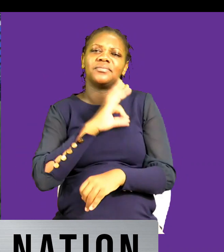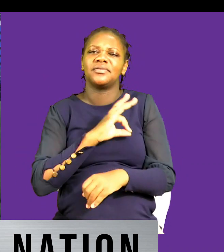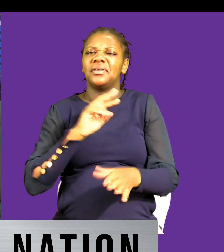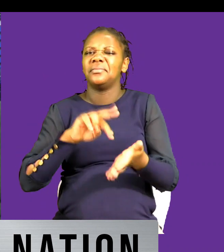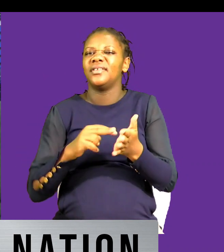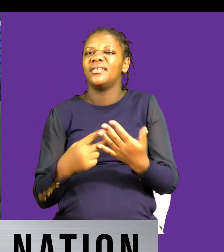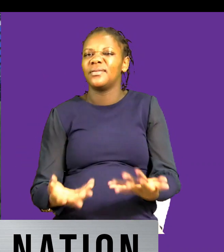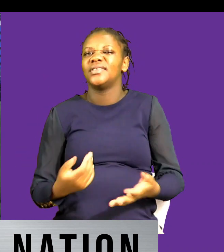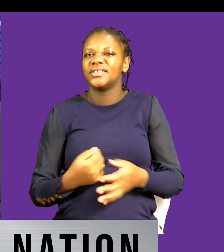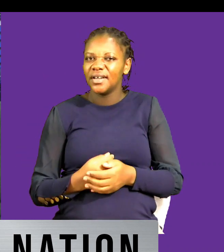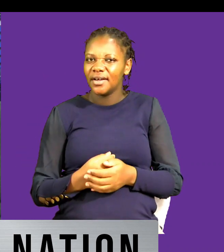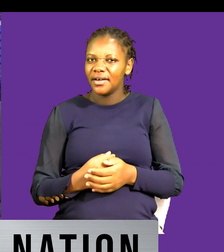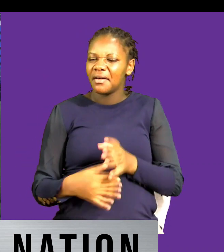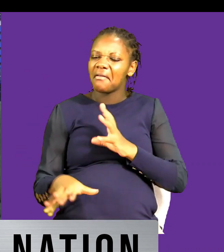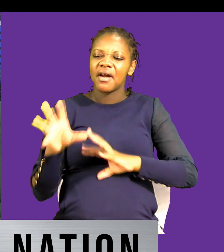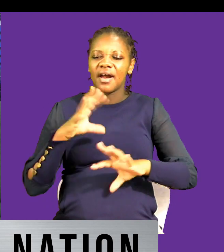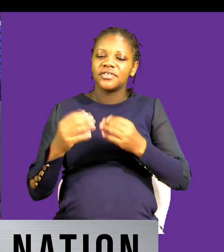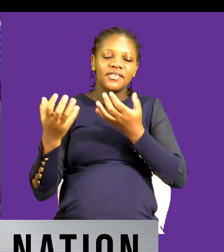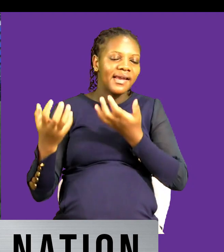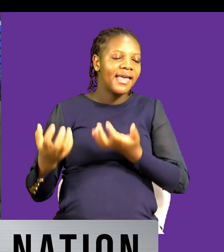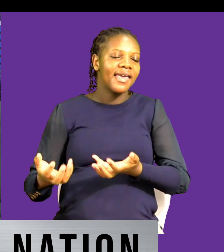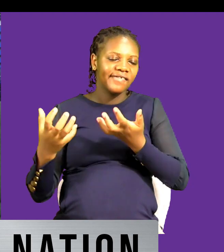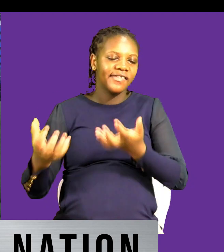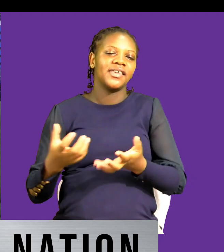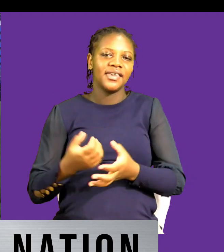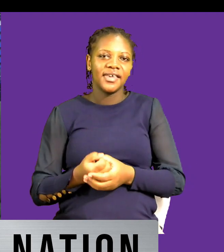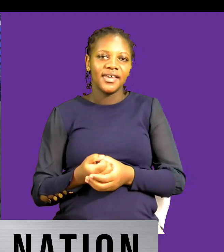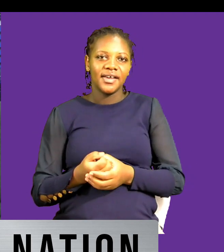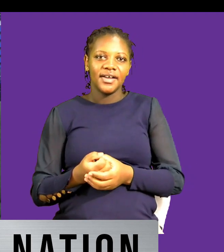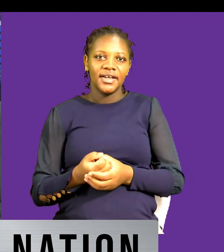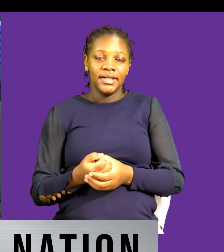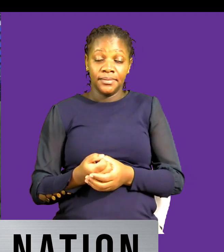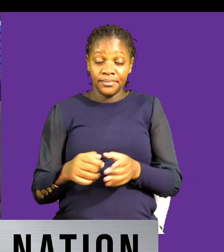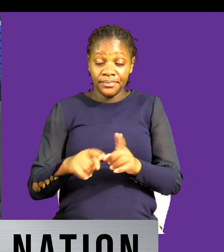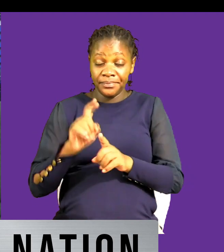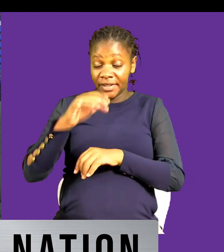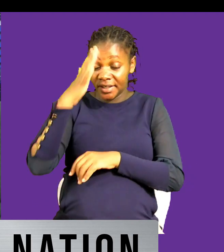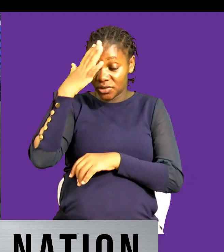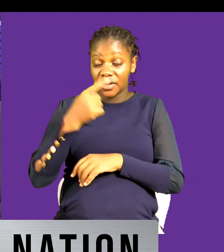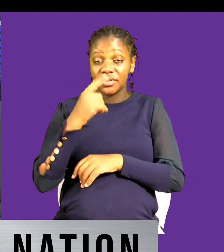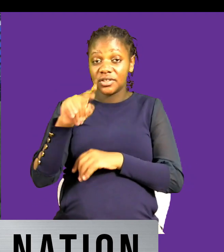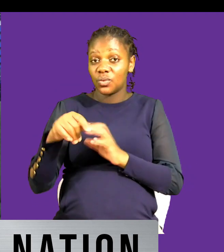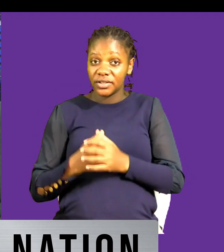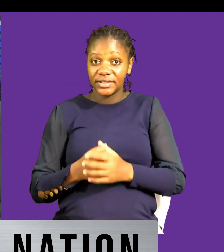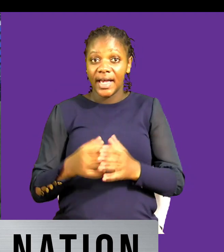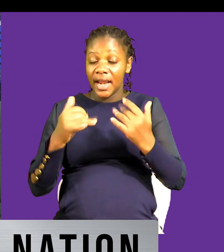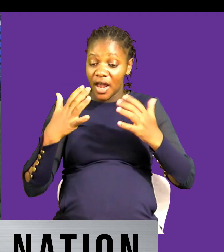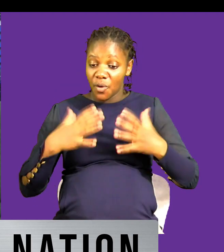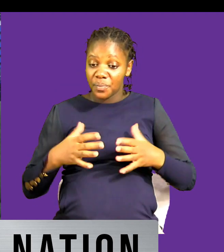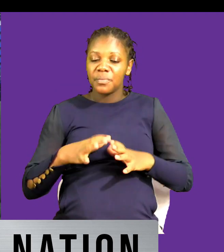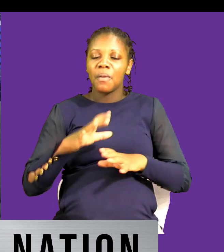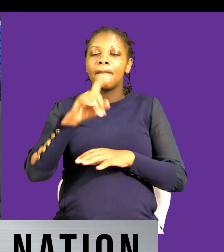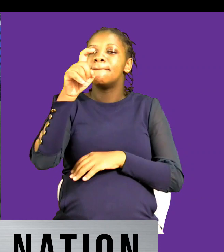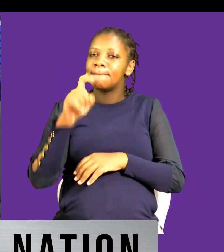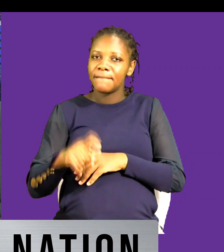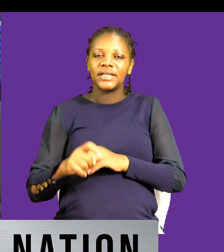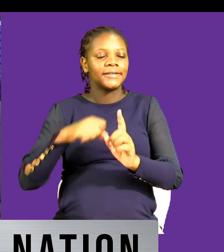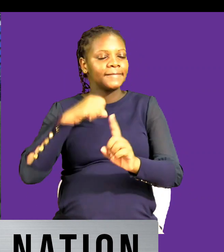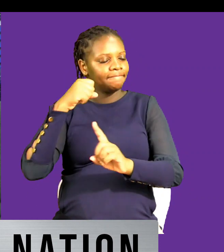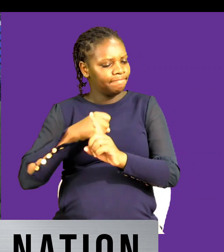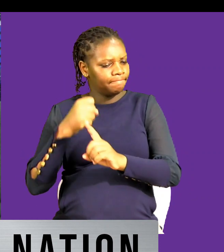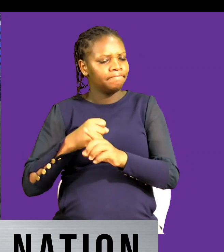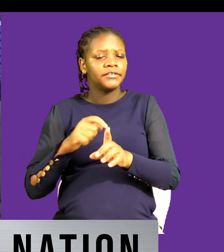are we setting ourselves up for as a people? And that's why we are saying that it is time that the people now came out and decided